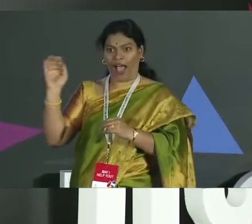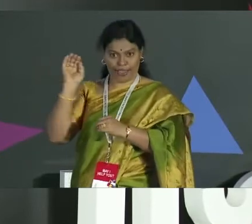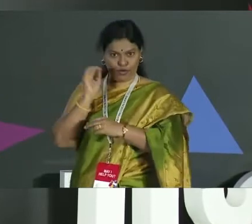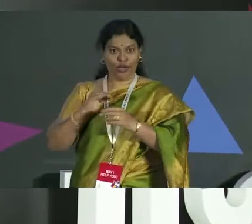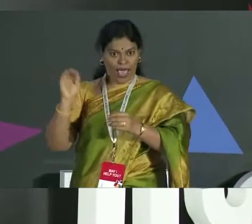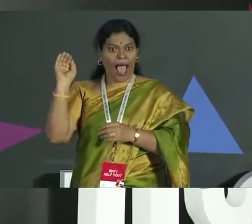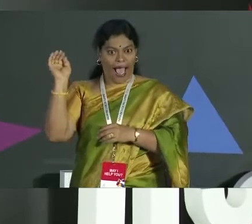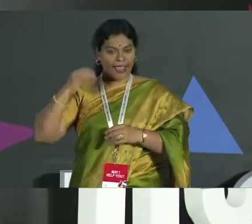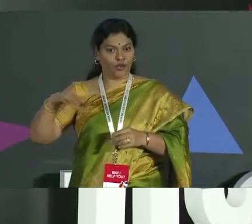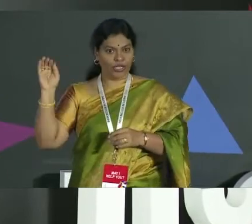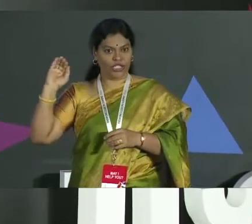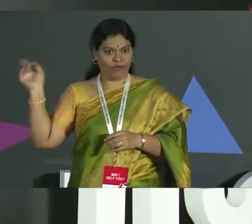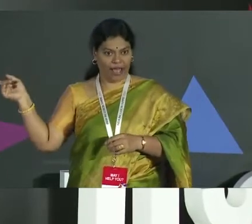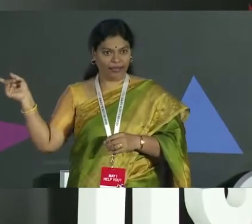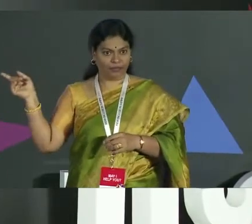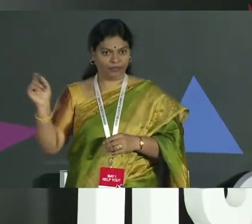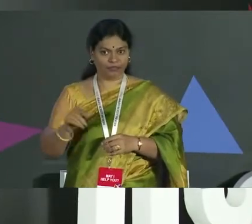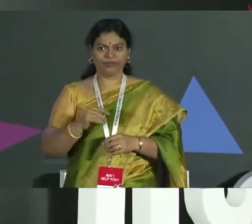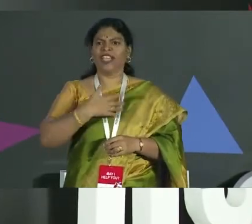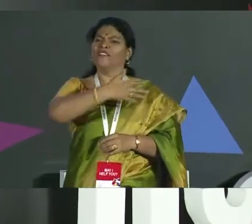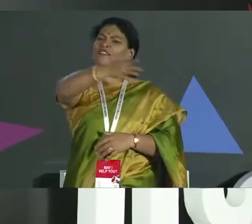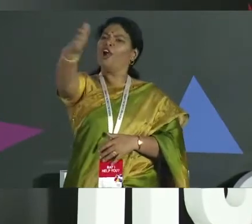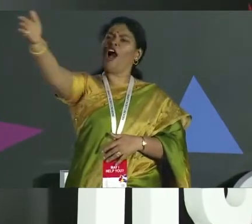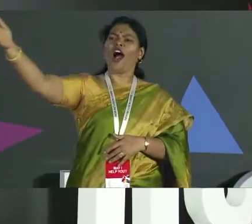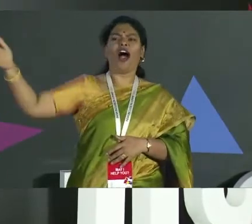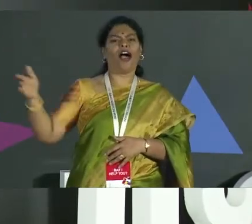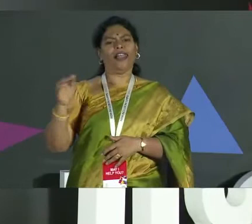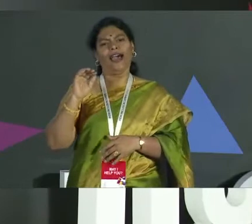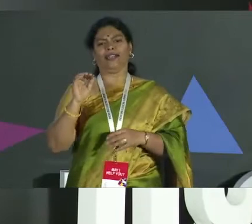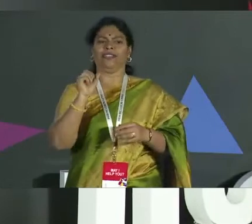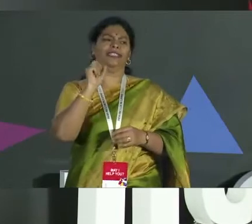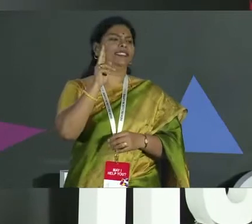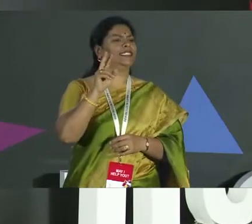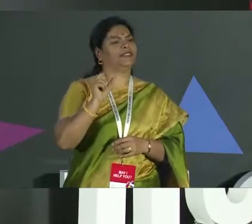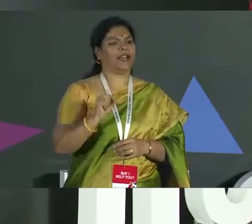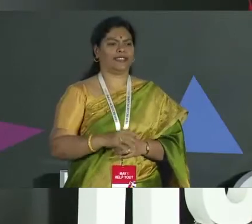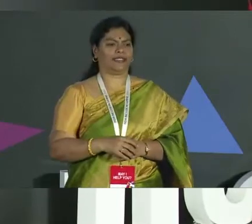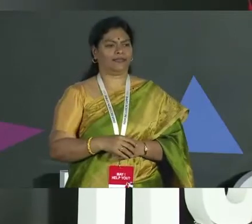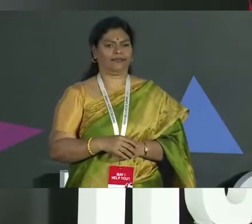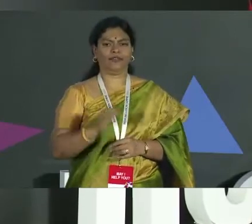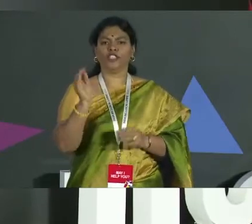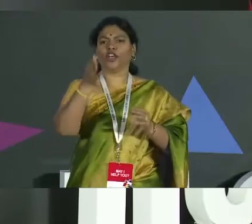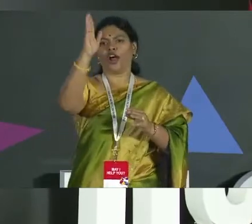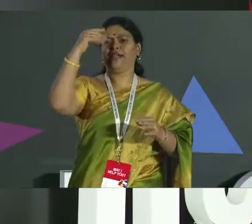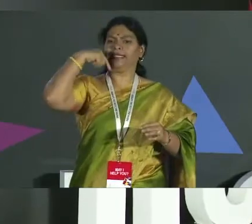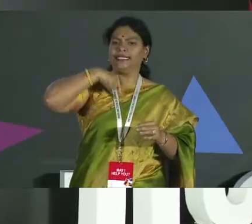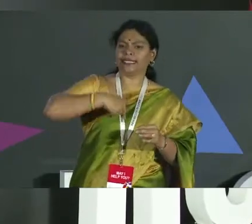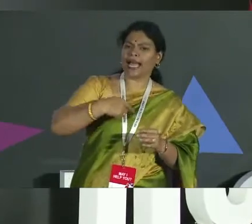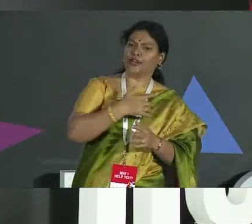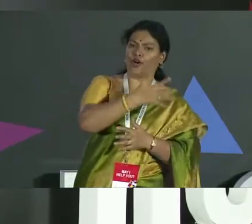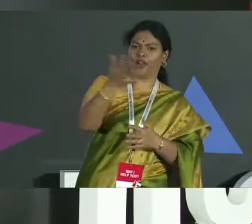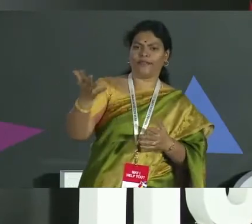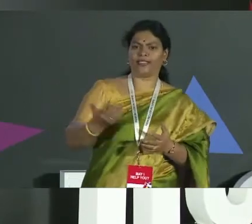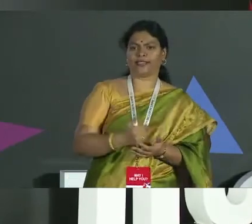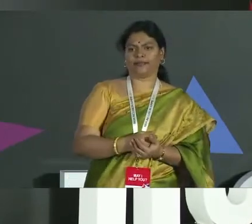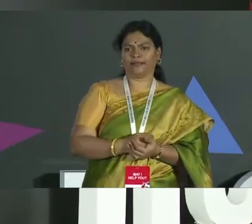Sorry? All of us are Shiva here. Oh. Shiva exists in all of us. You realize it and you